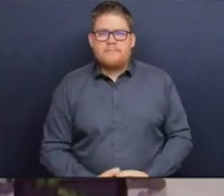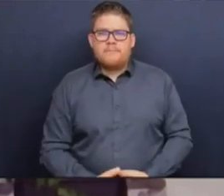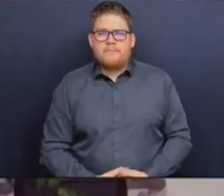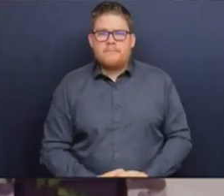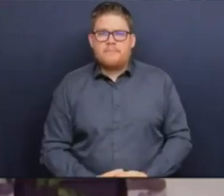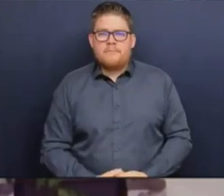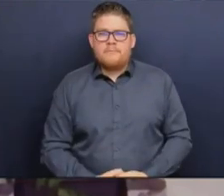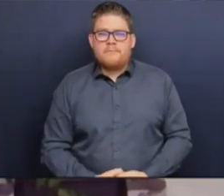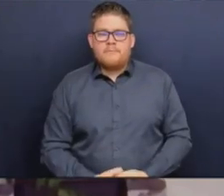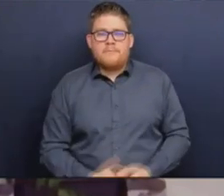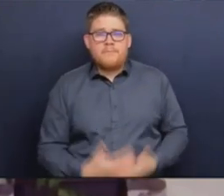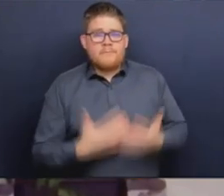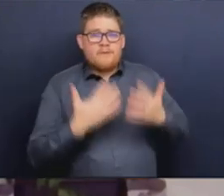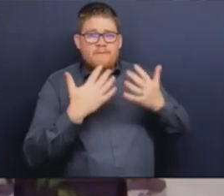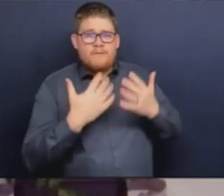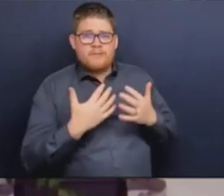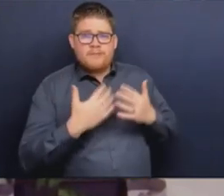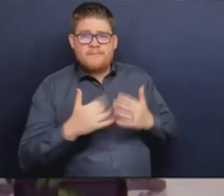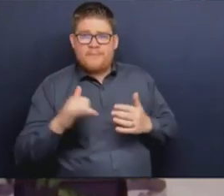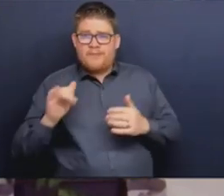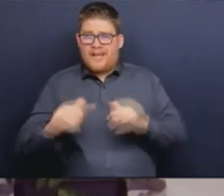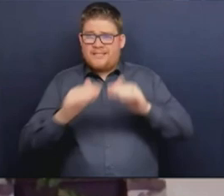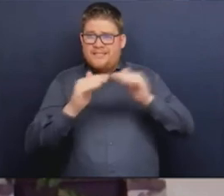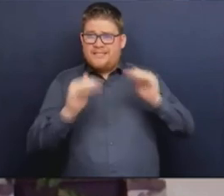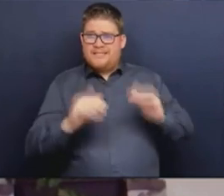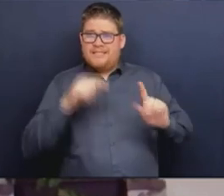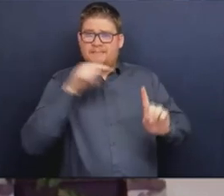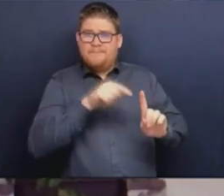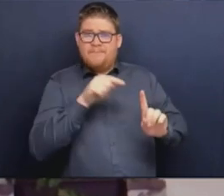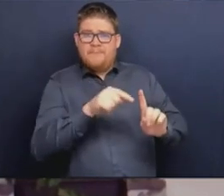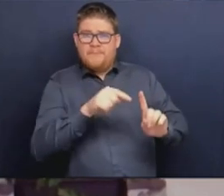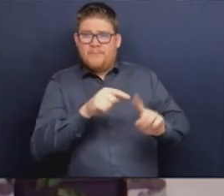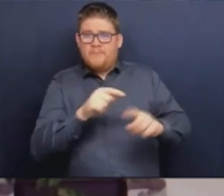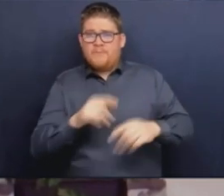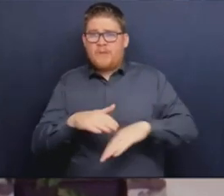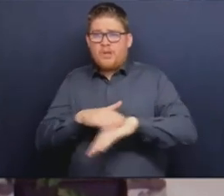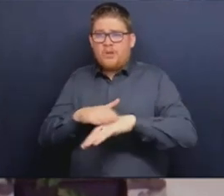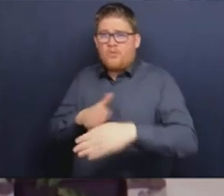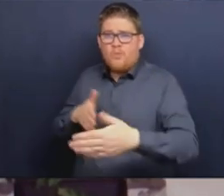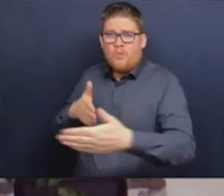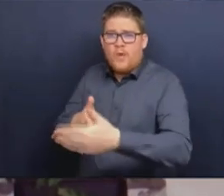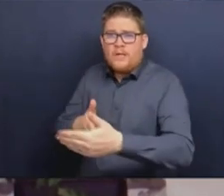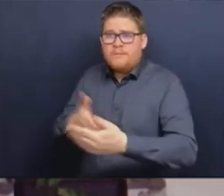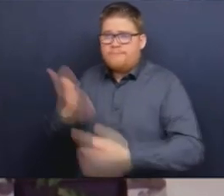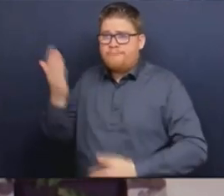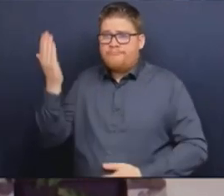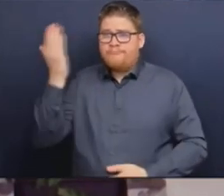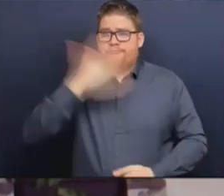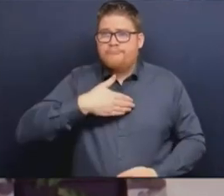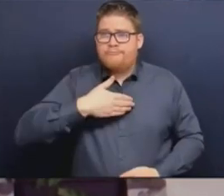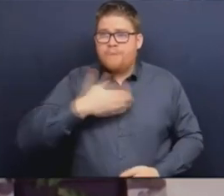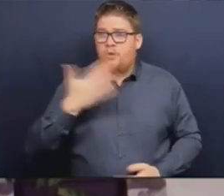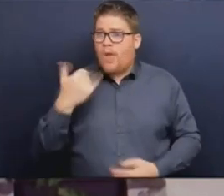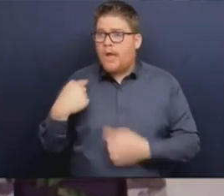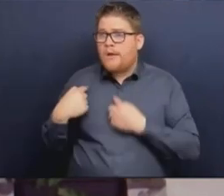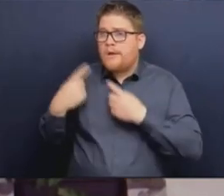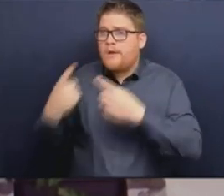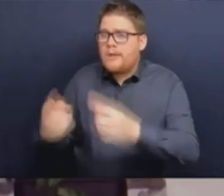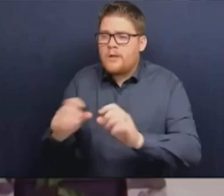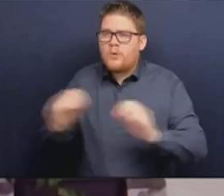been invisible due to a lack of data. The anti-racism data legislation being introduced